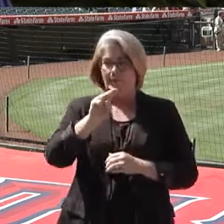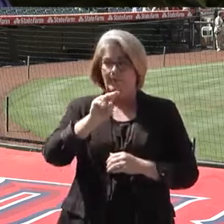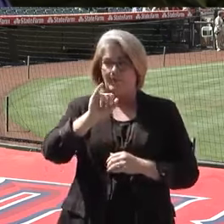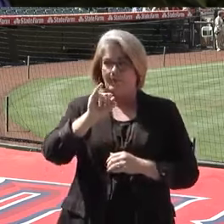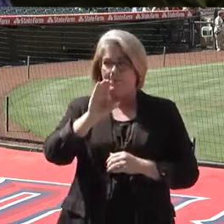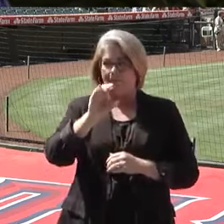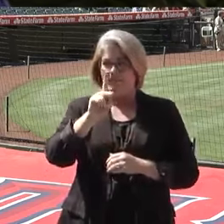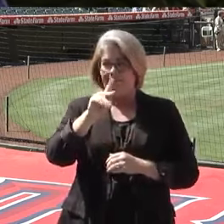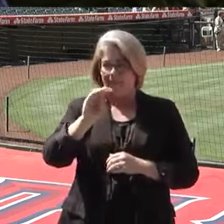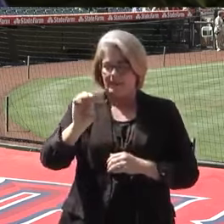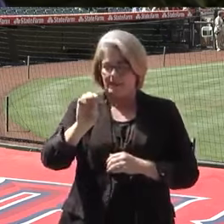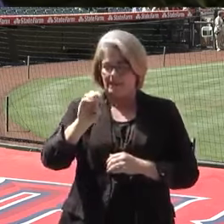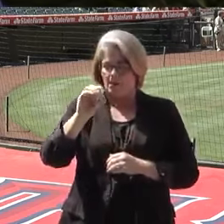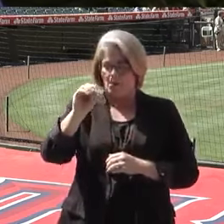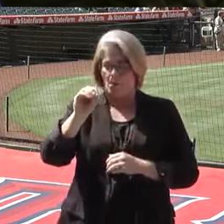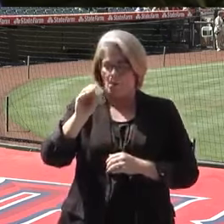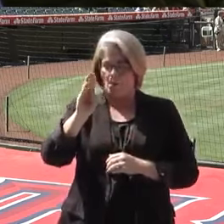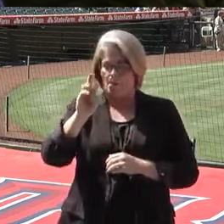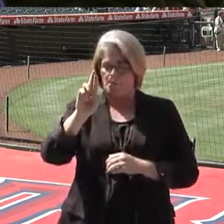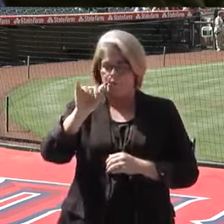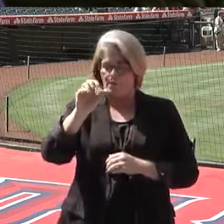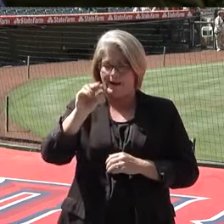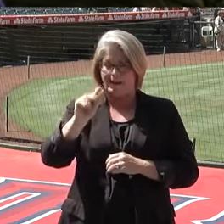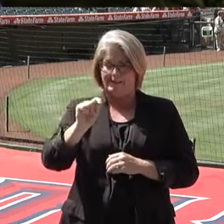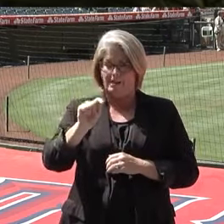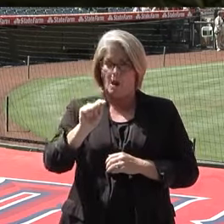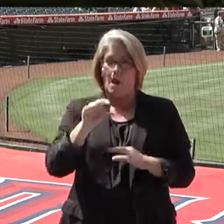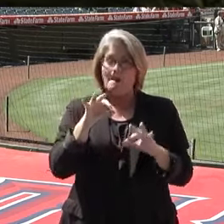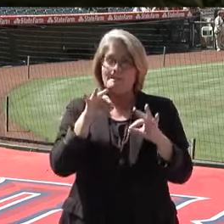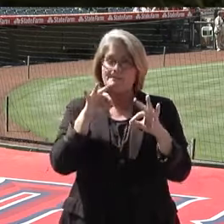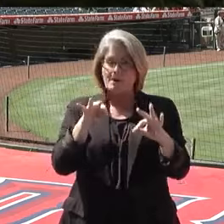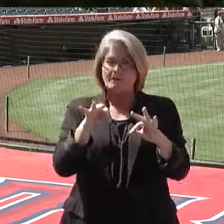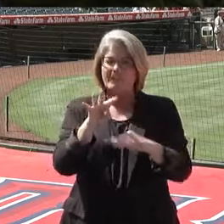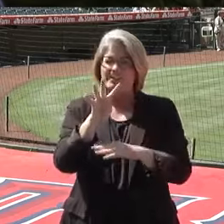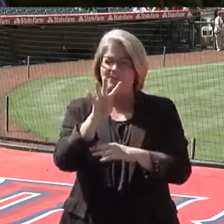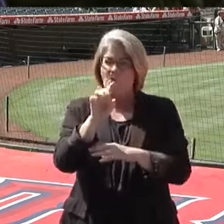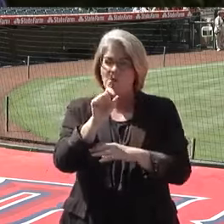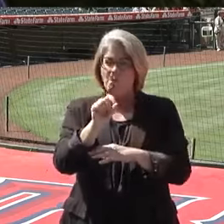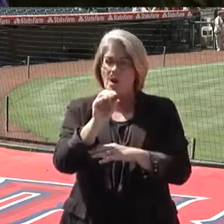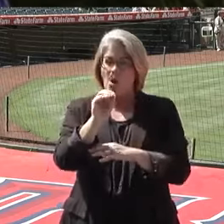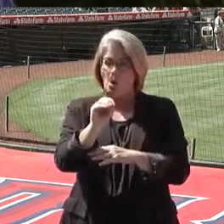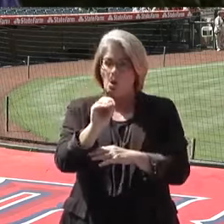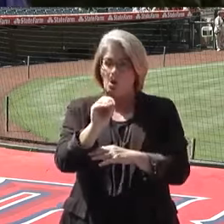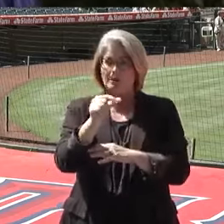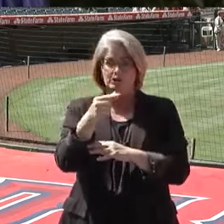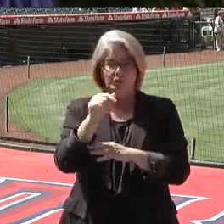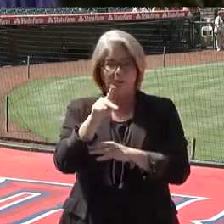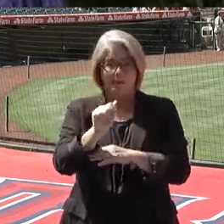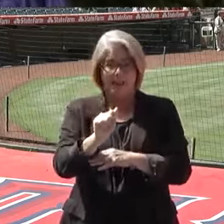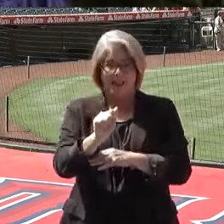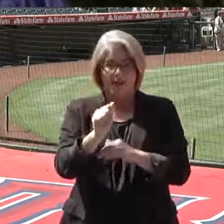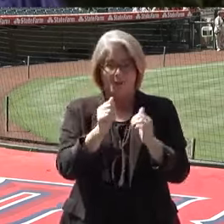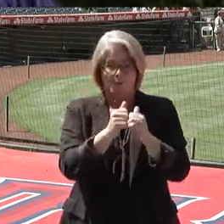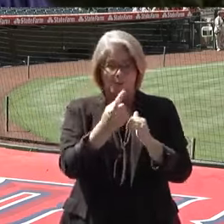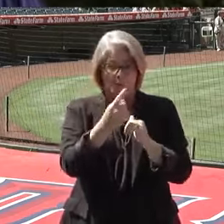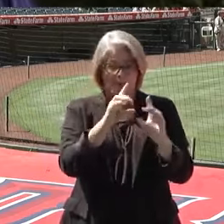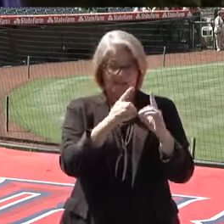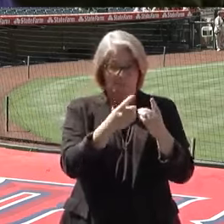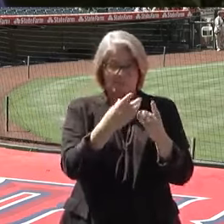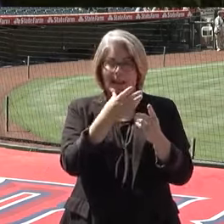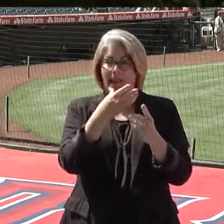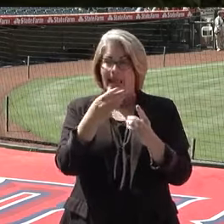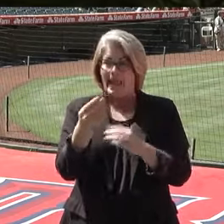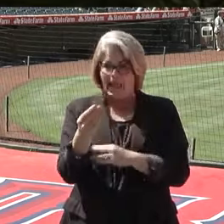a perfect 4.0 GPA in one department, she had a perfect 4.0